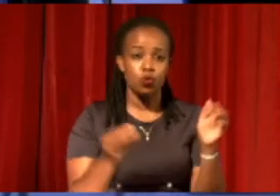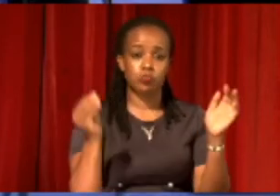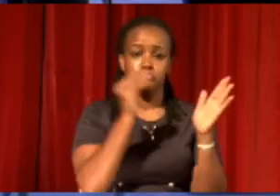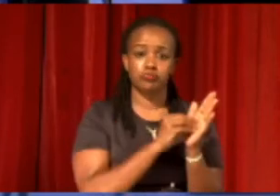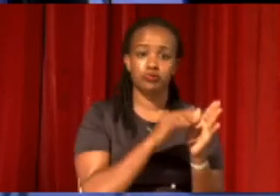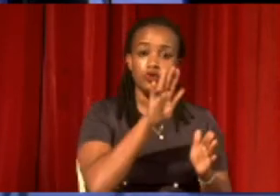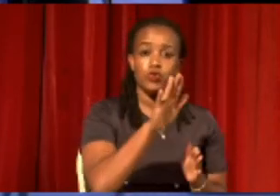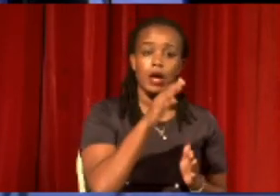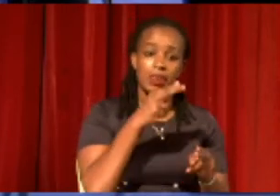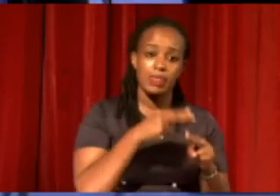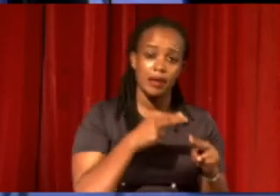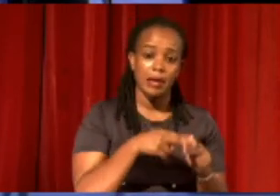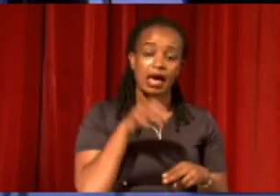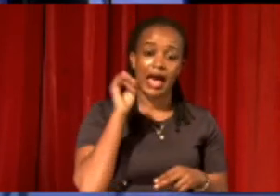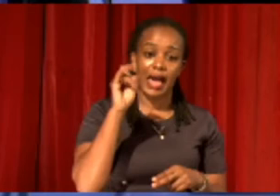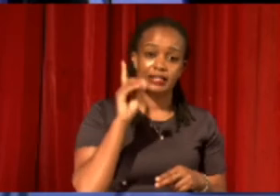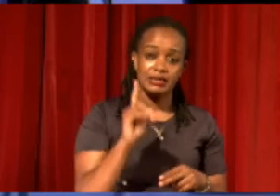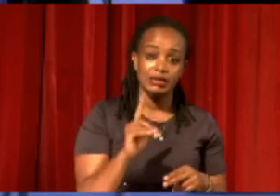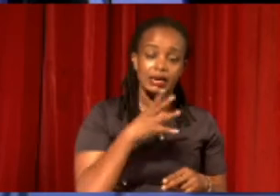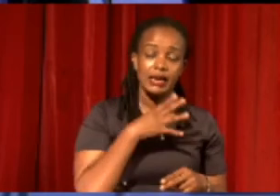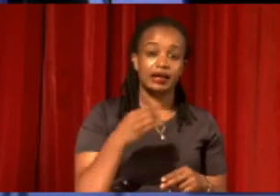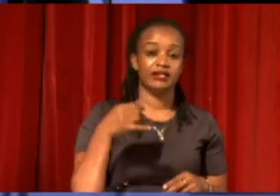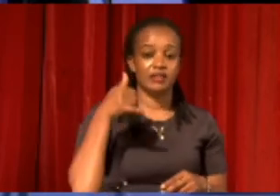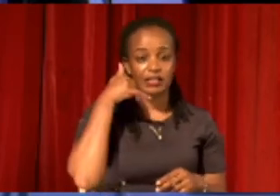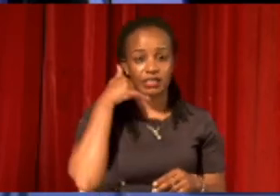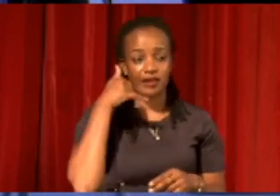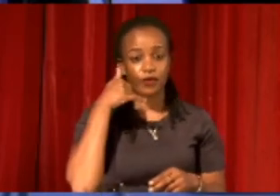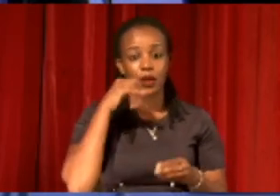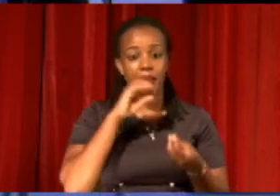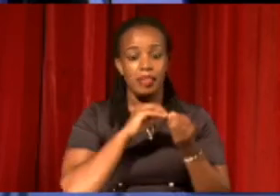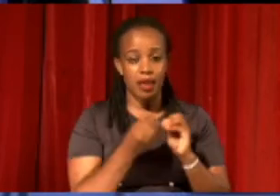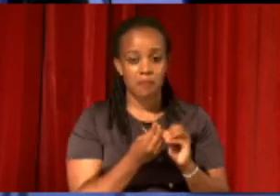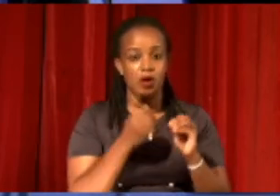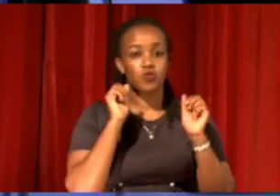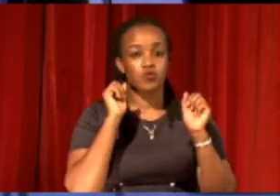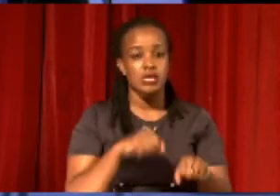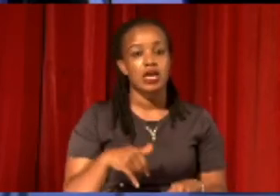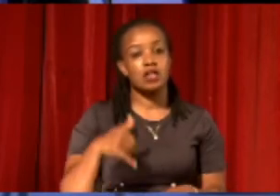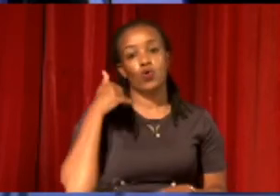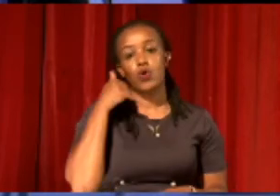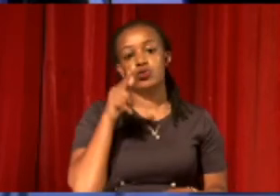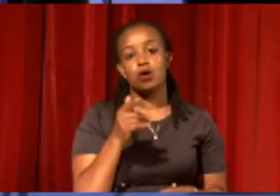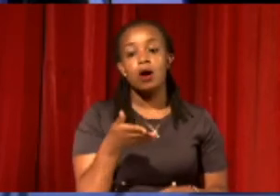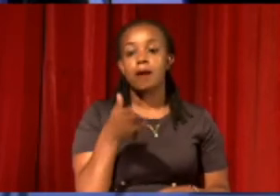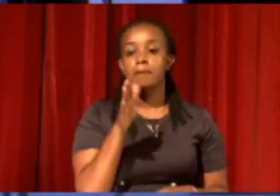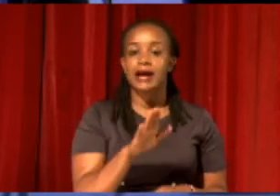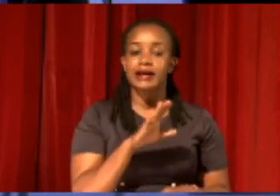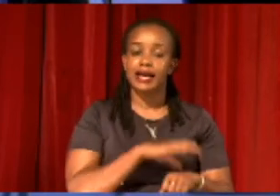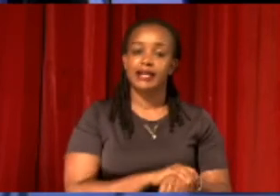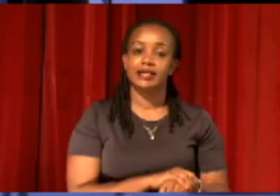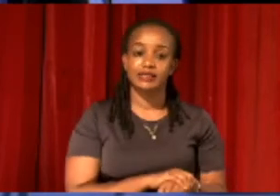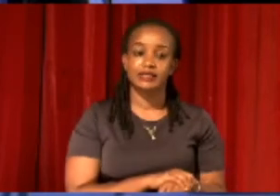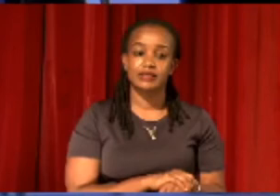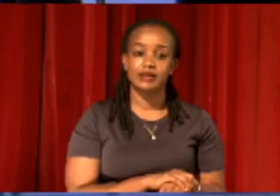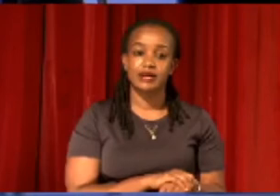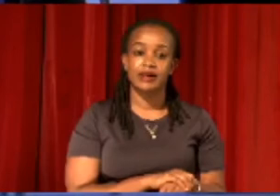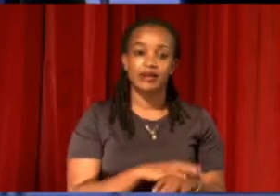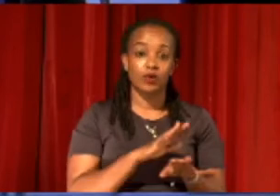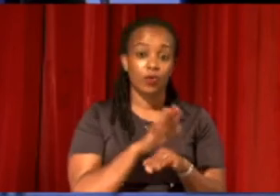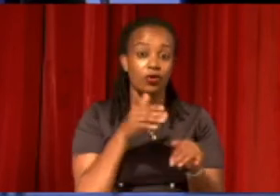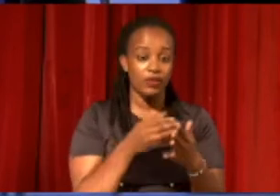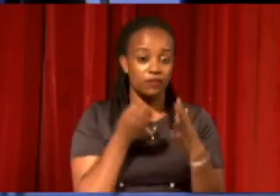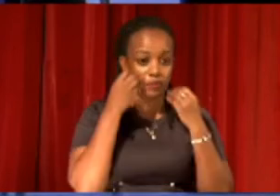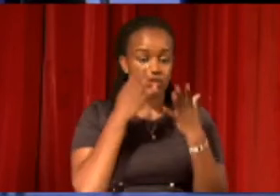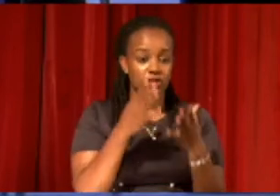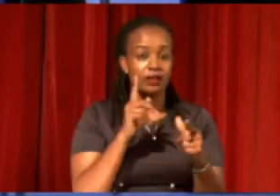and telephone number, we are able to call you back and engage you and get as much information from you. And then once we know where you are situated, we